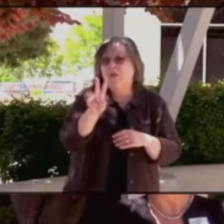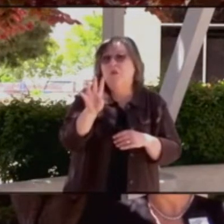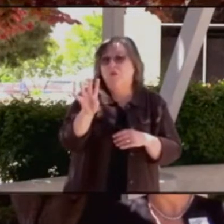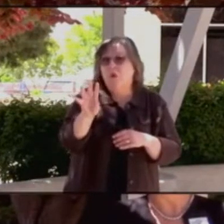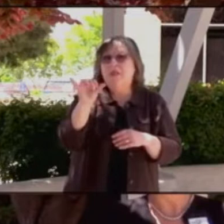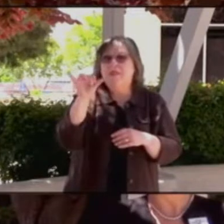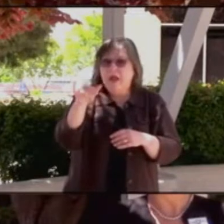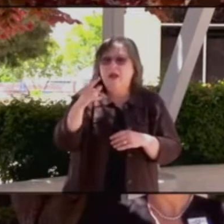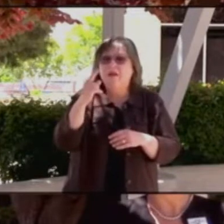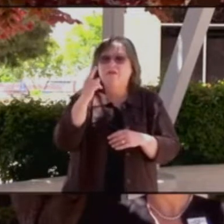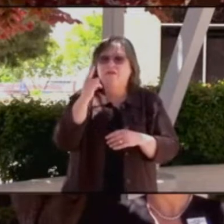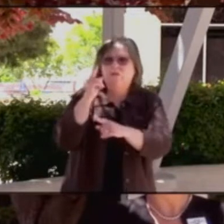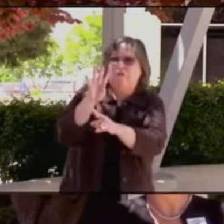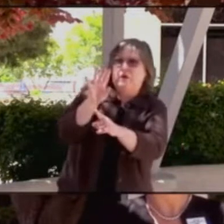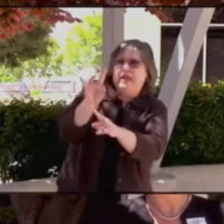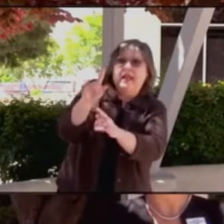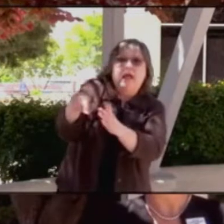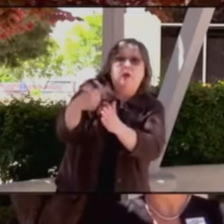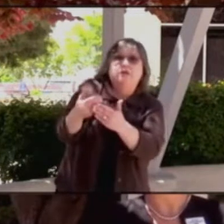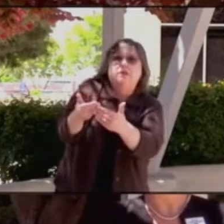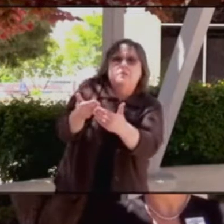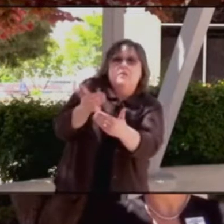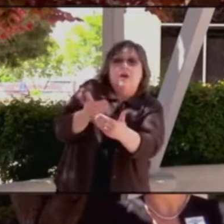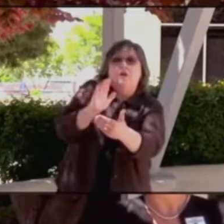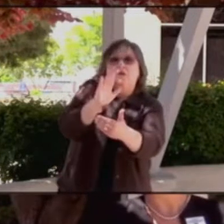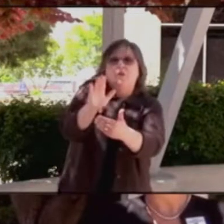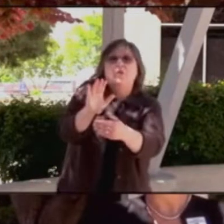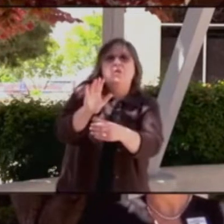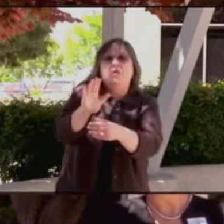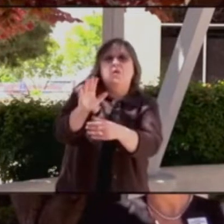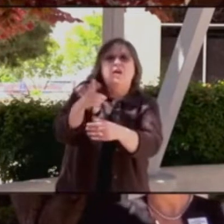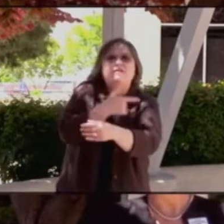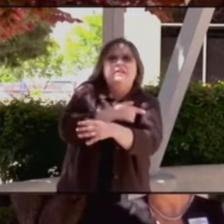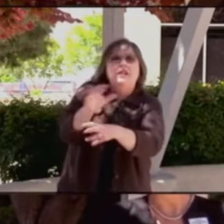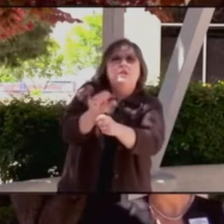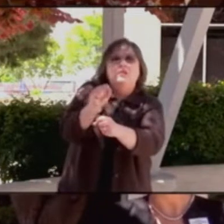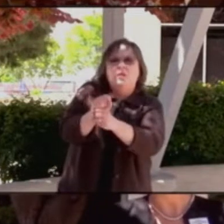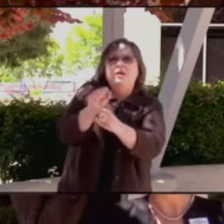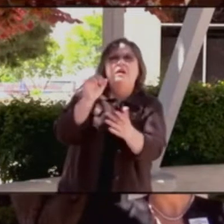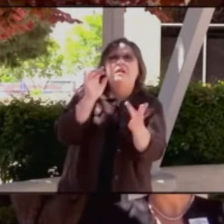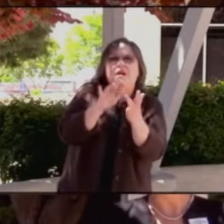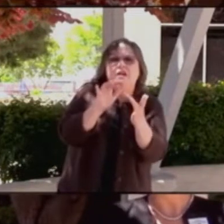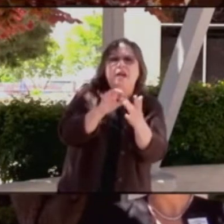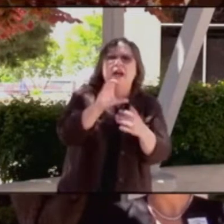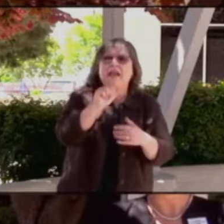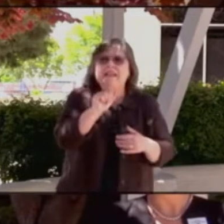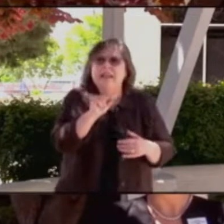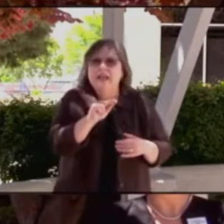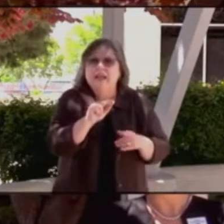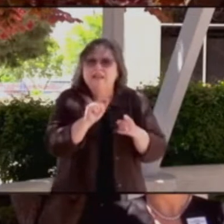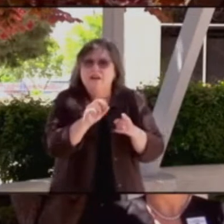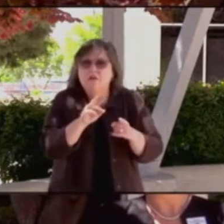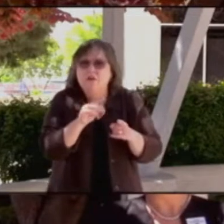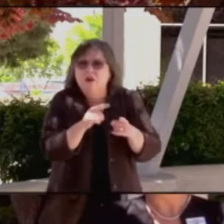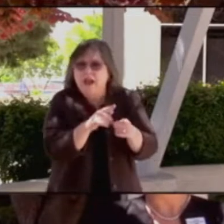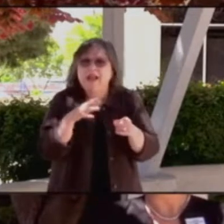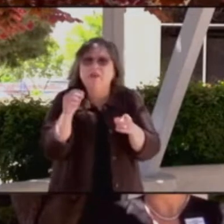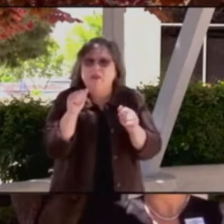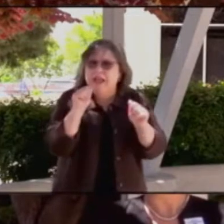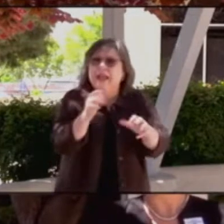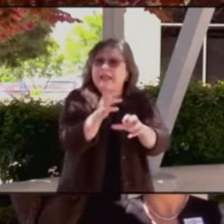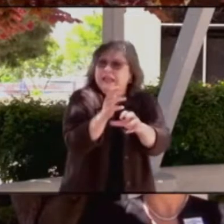408-809-2124 at least 48 hours prior to your vaccine appointment to request this no-cost